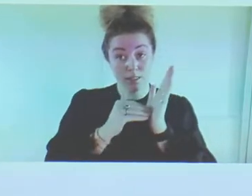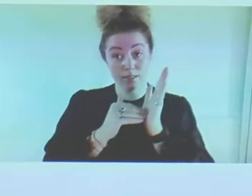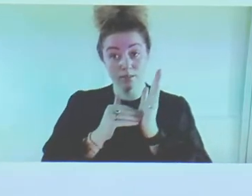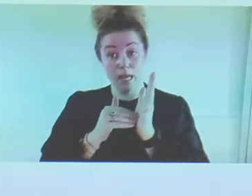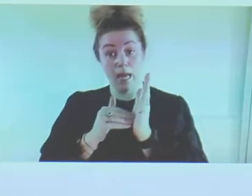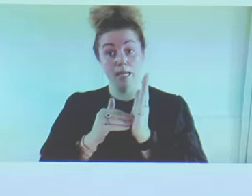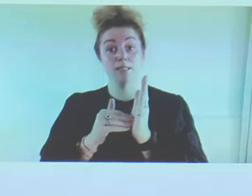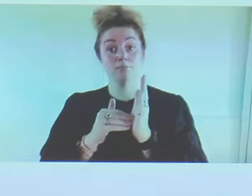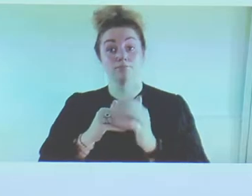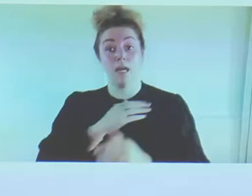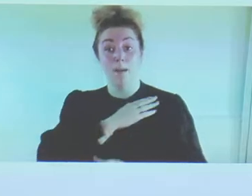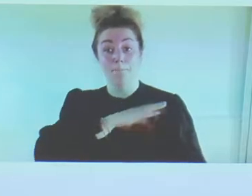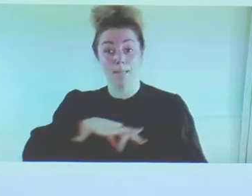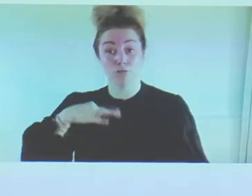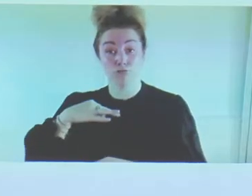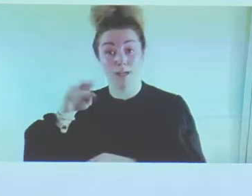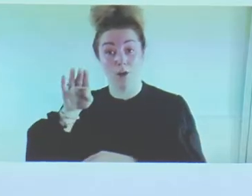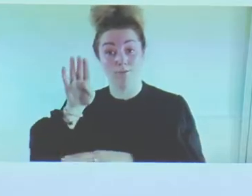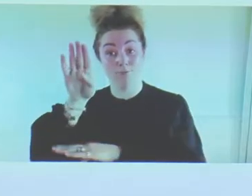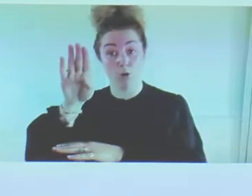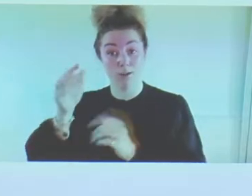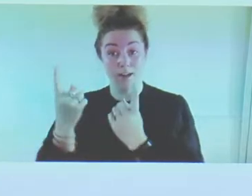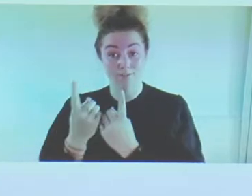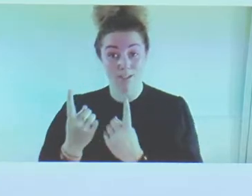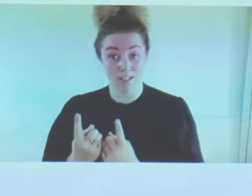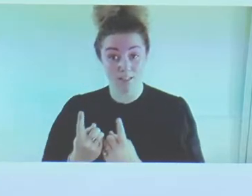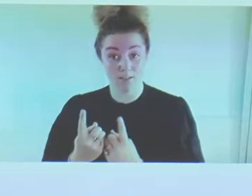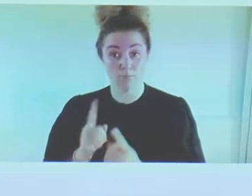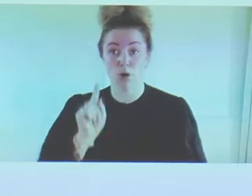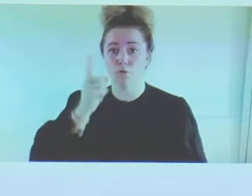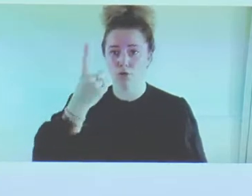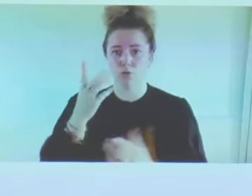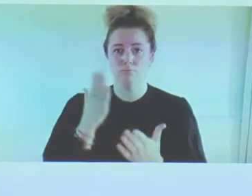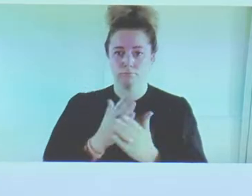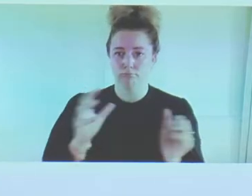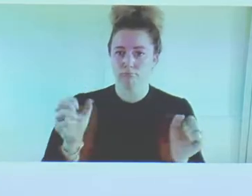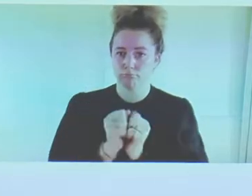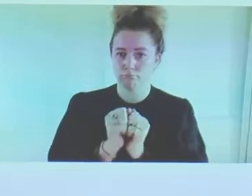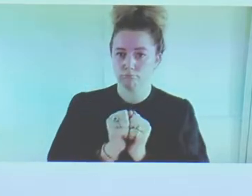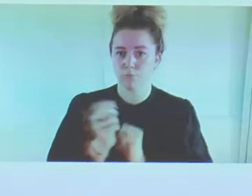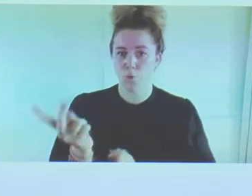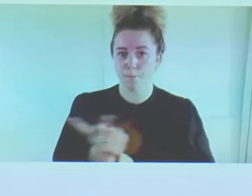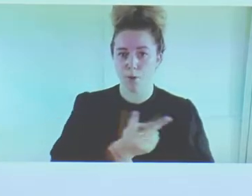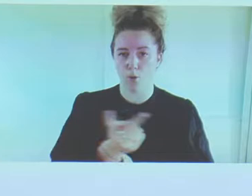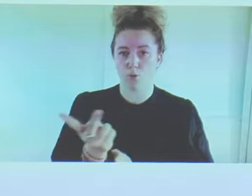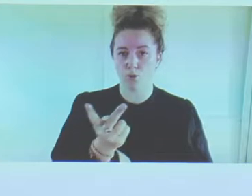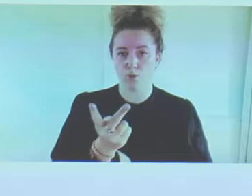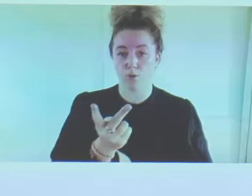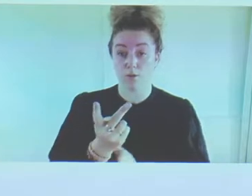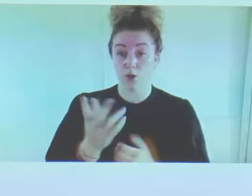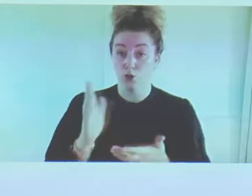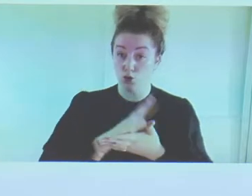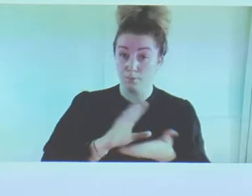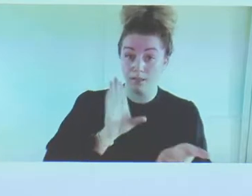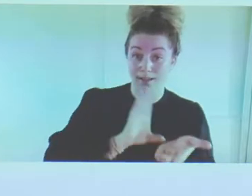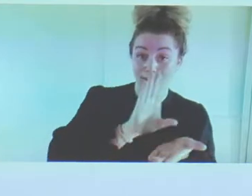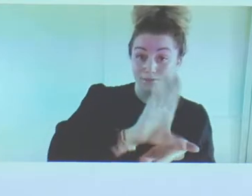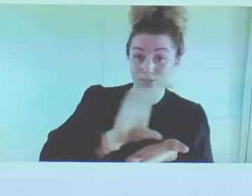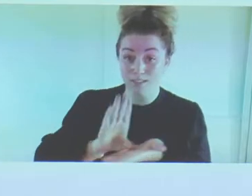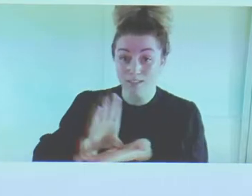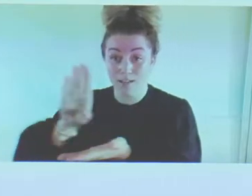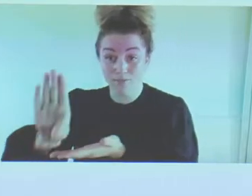Affairs and trade this is the first formal agreement between the two agencies this co-investment enables